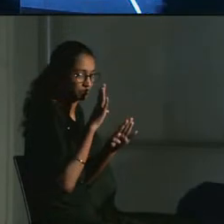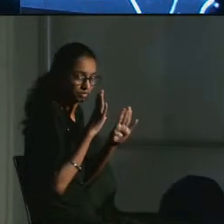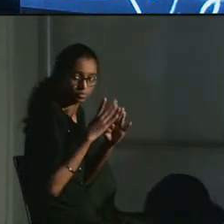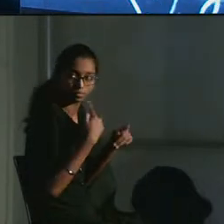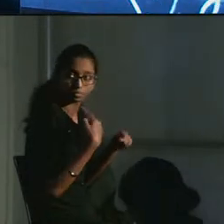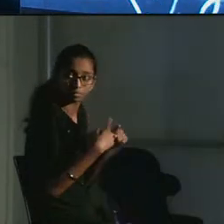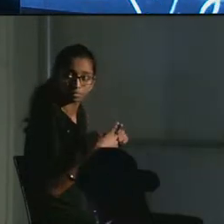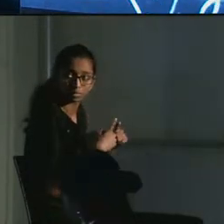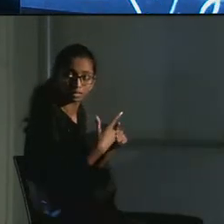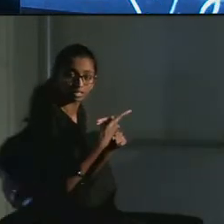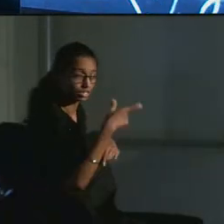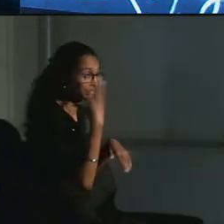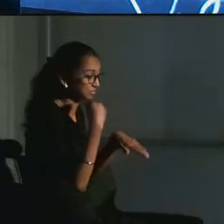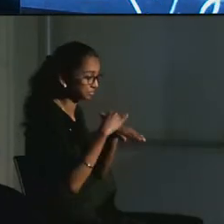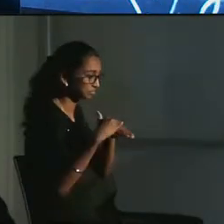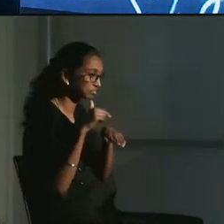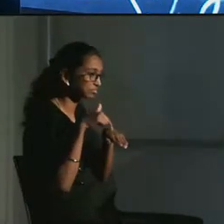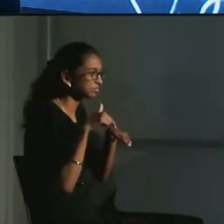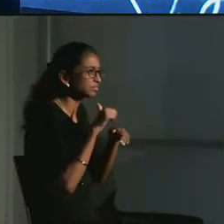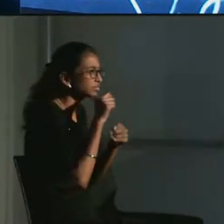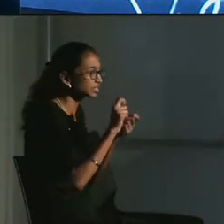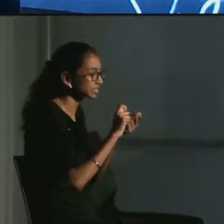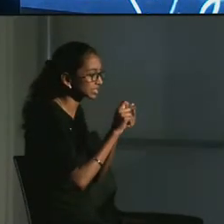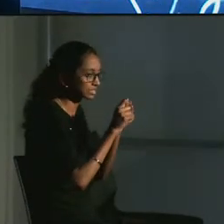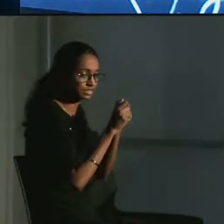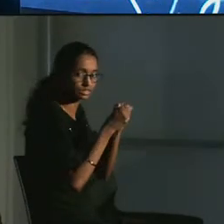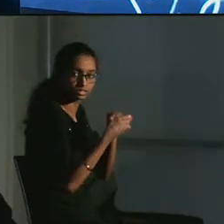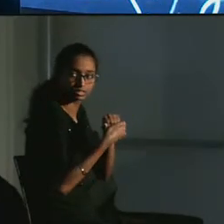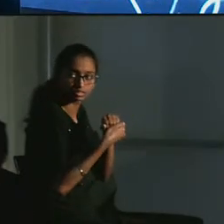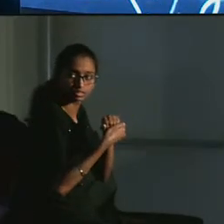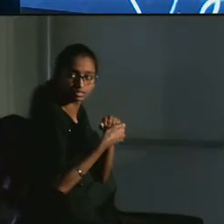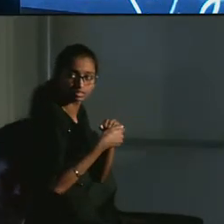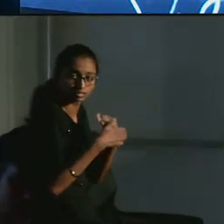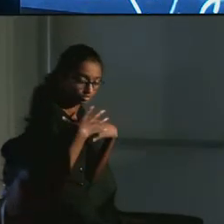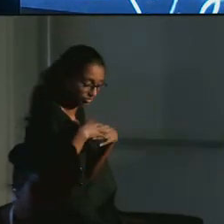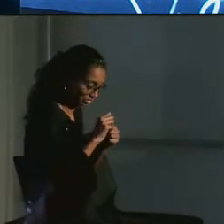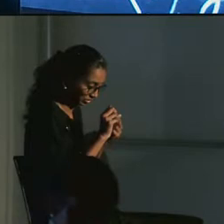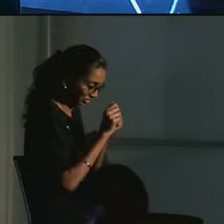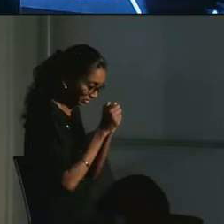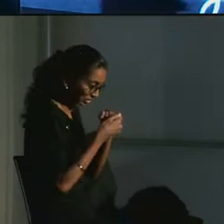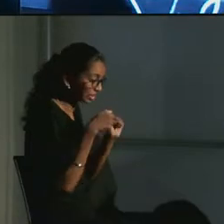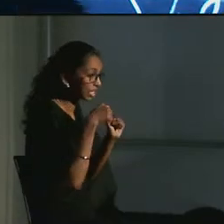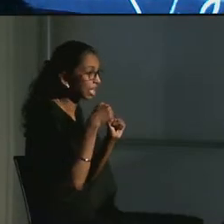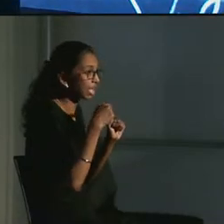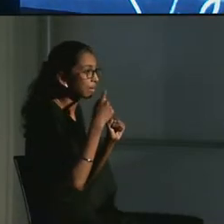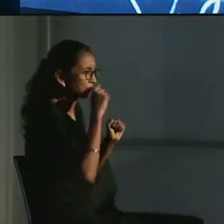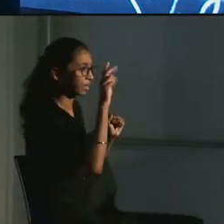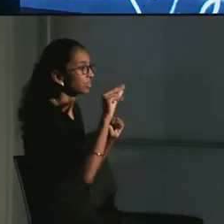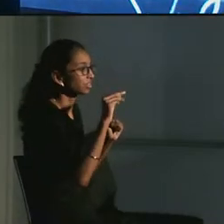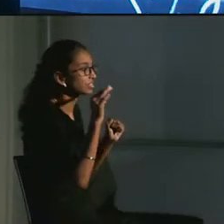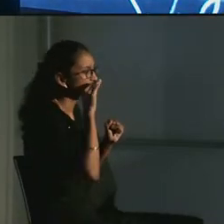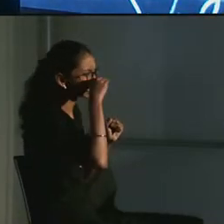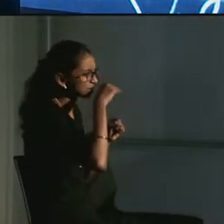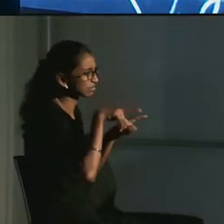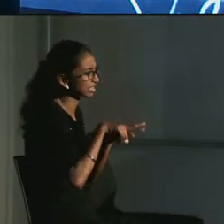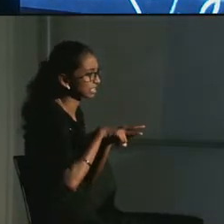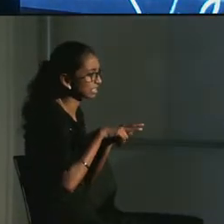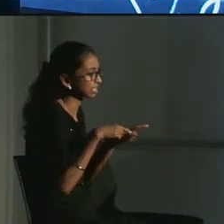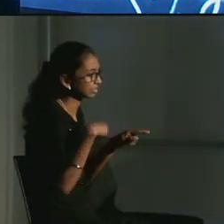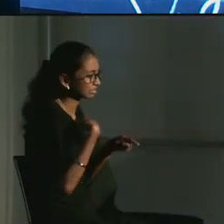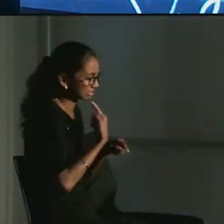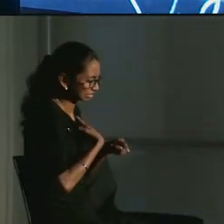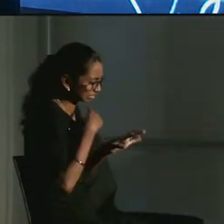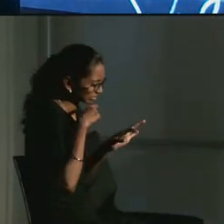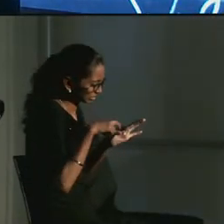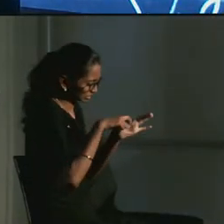experiences were not of the, you know, the changing body was not that of pride, but that was of shame. And we questioned this,